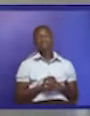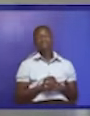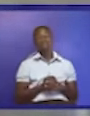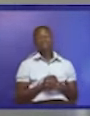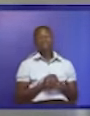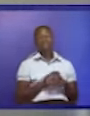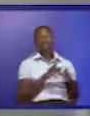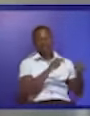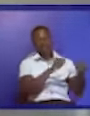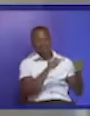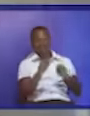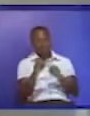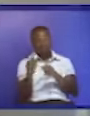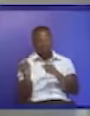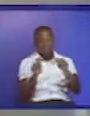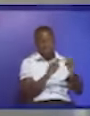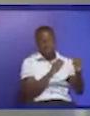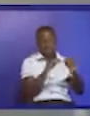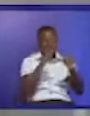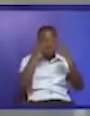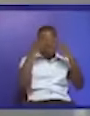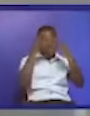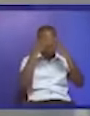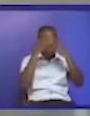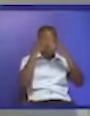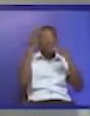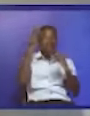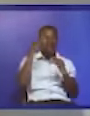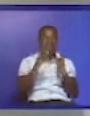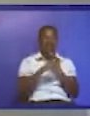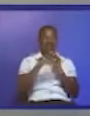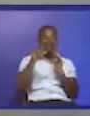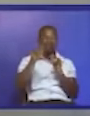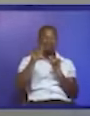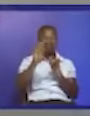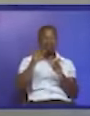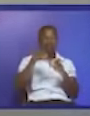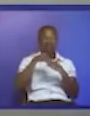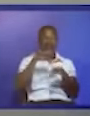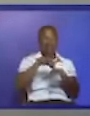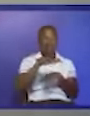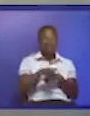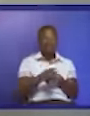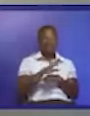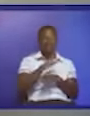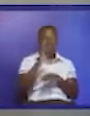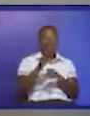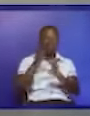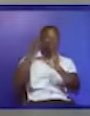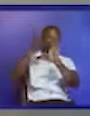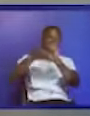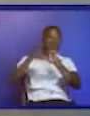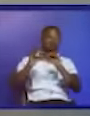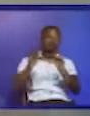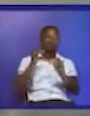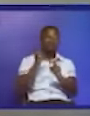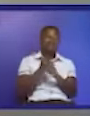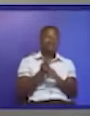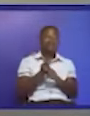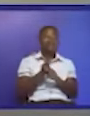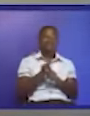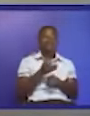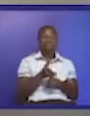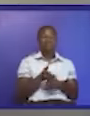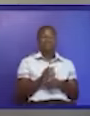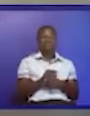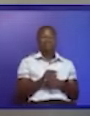Transactions were happening in the heavenlies, and Job was in the earth. He did not participate. He was only a victim. When